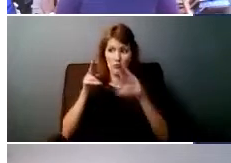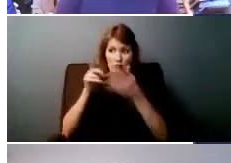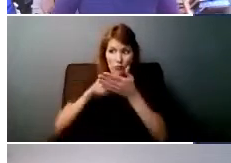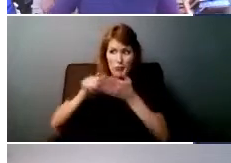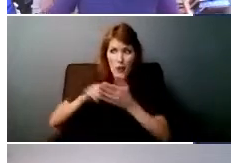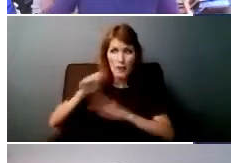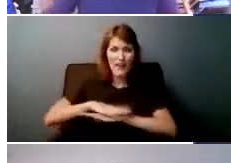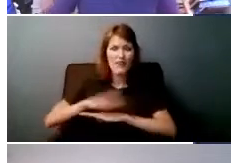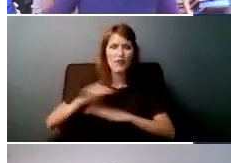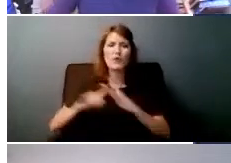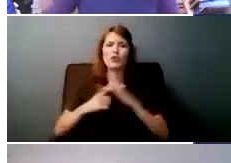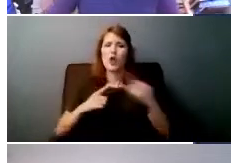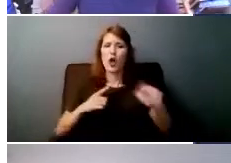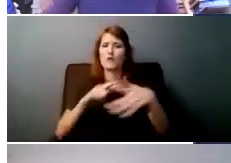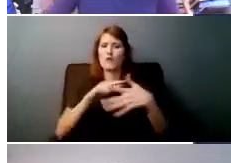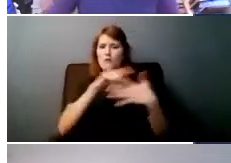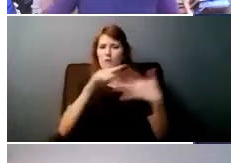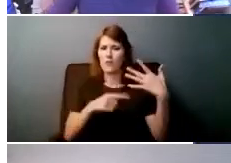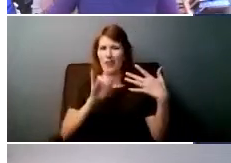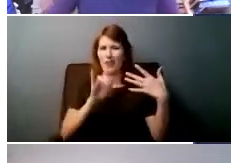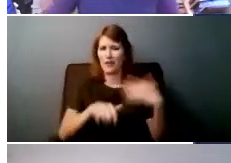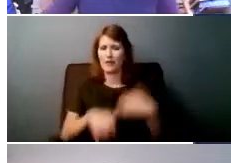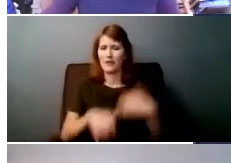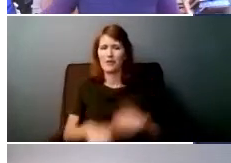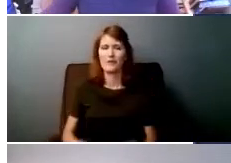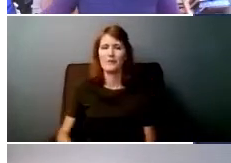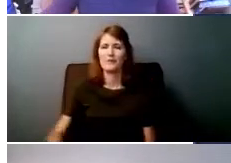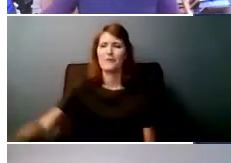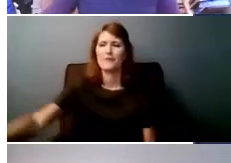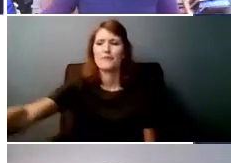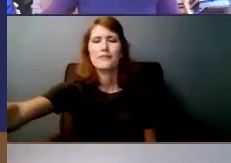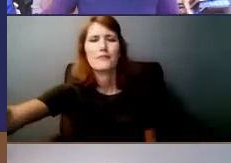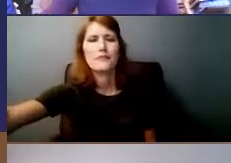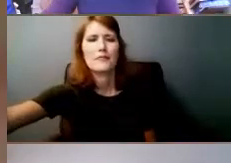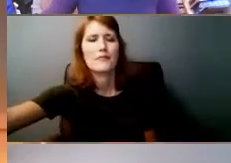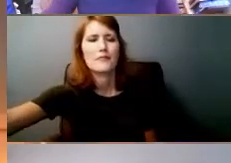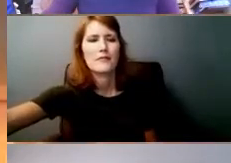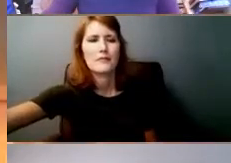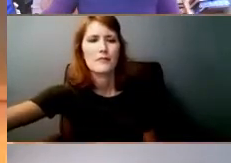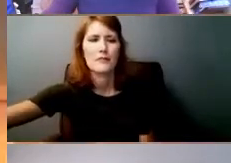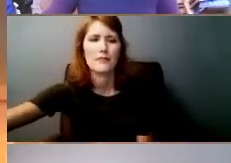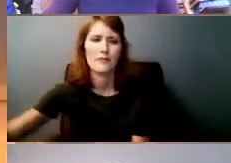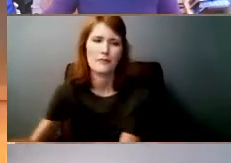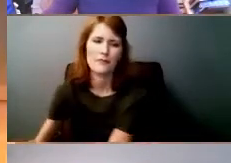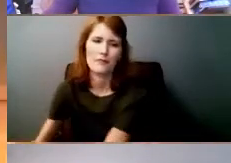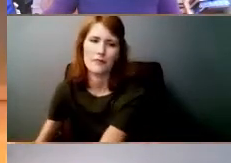here.